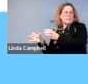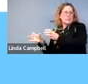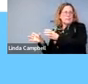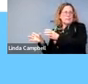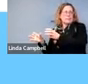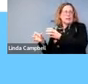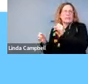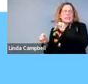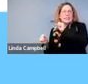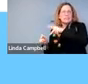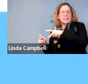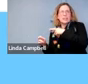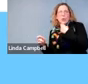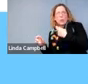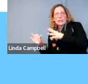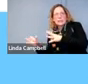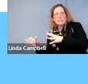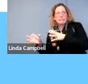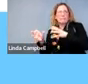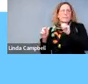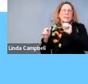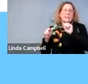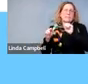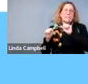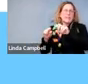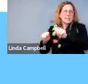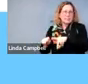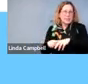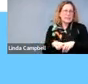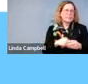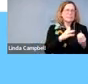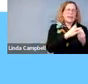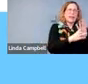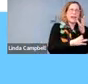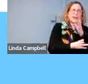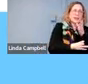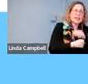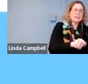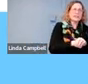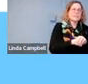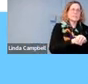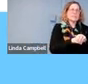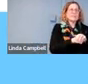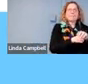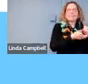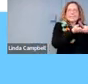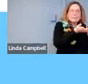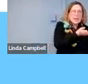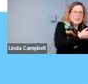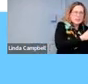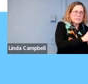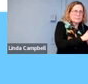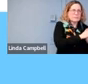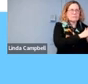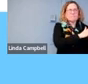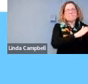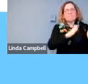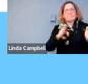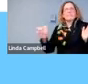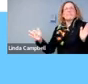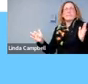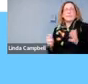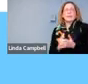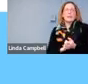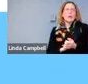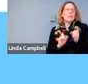they're scattered and they're siloed. So we have a species at risk, we have invasive species, we have plants and agriculture, we have